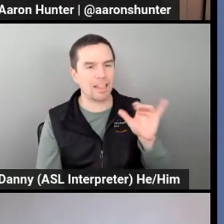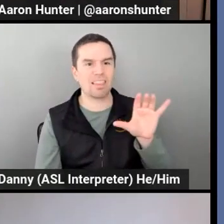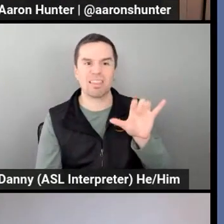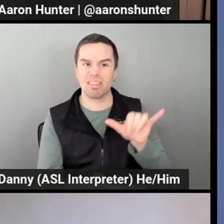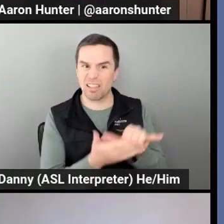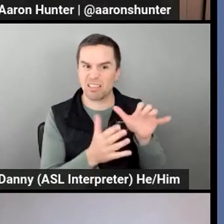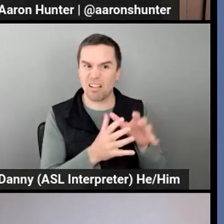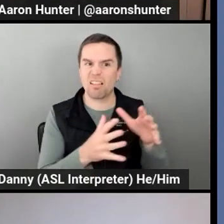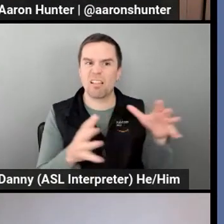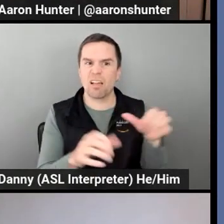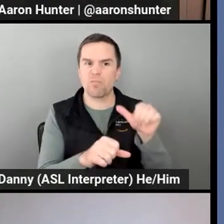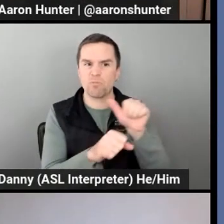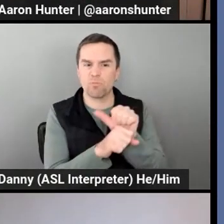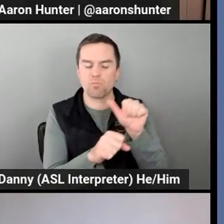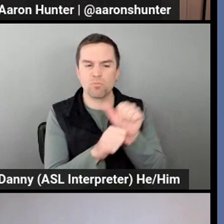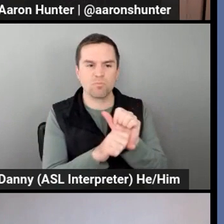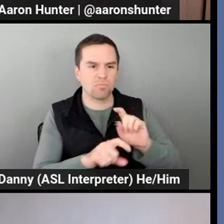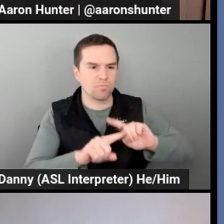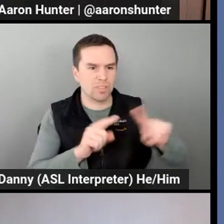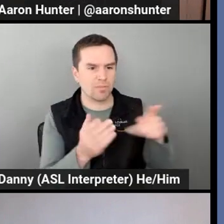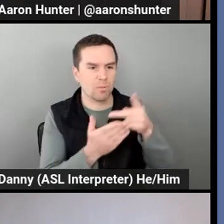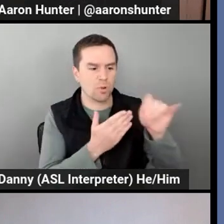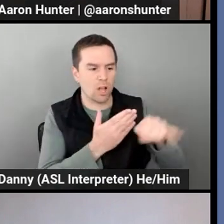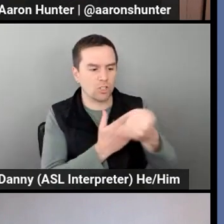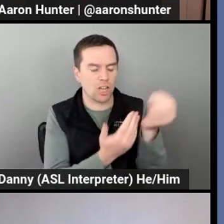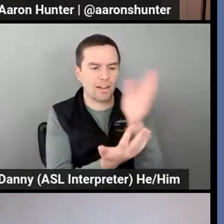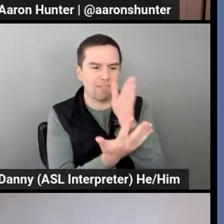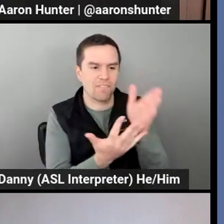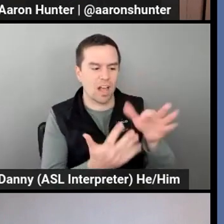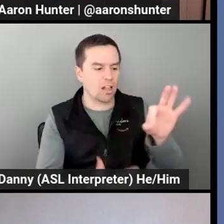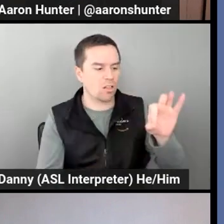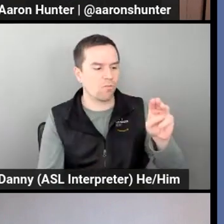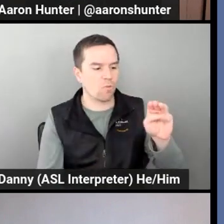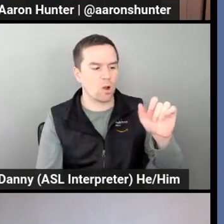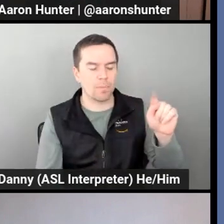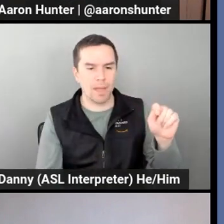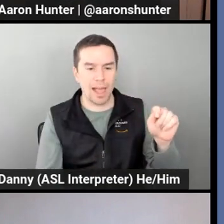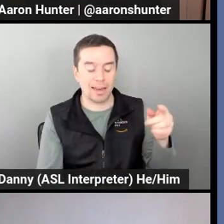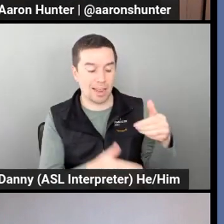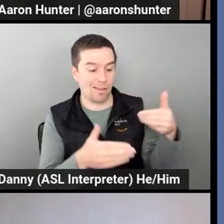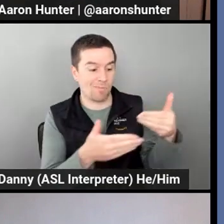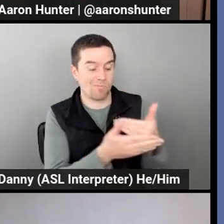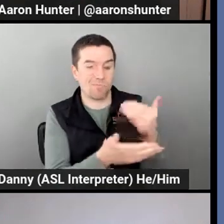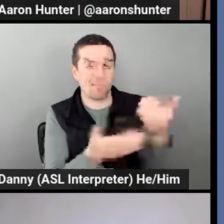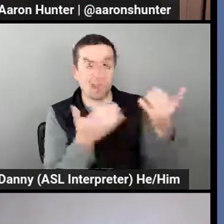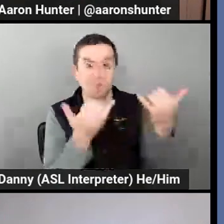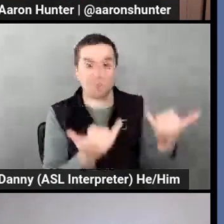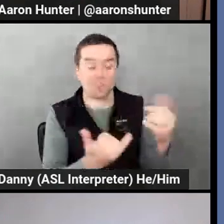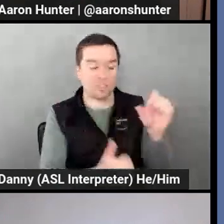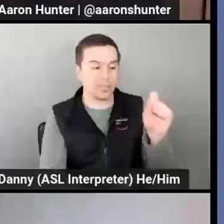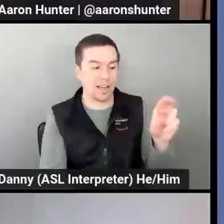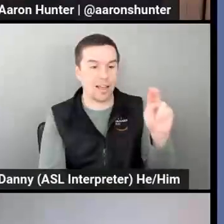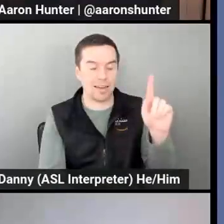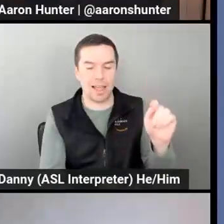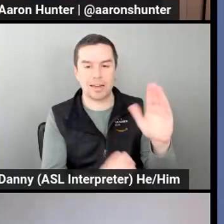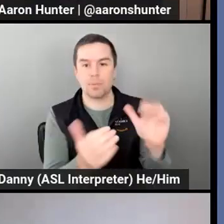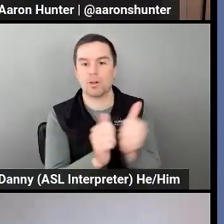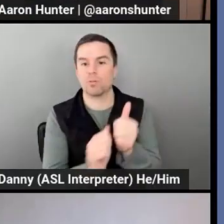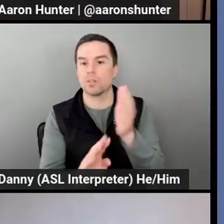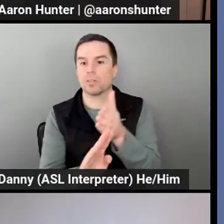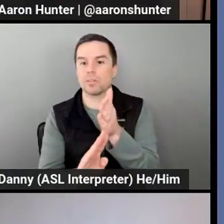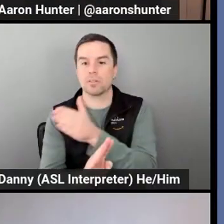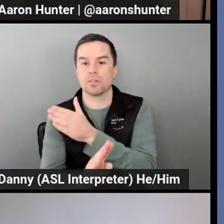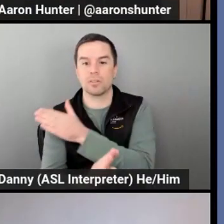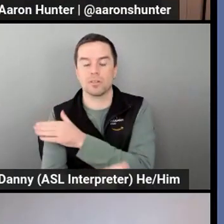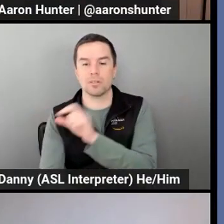because there's a different project file format in modern .NET to what was in .NET Framework. Yes. Right. So going in and updating all those NuGet